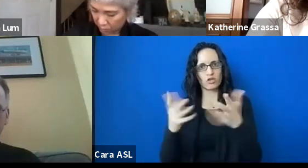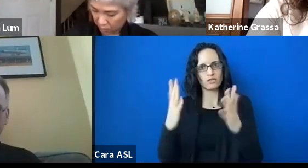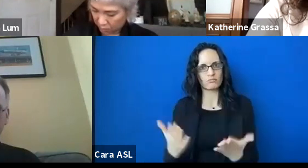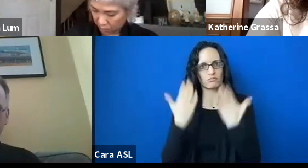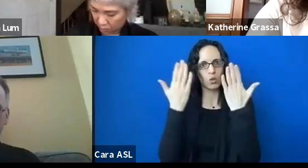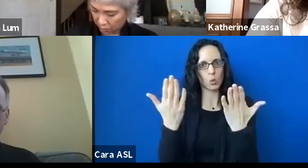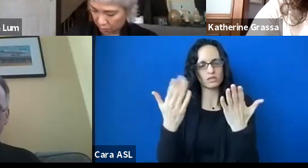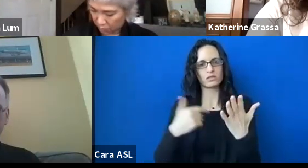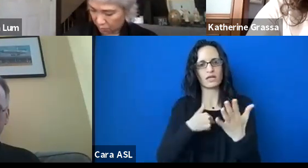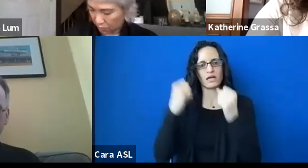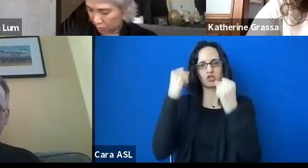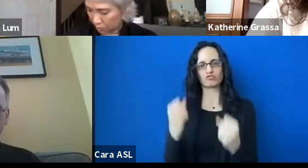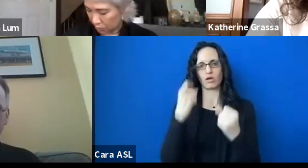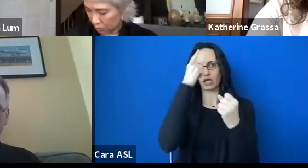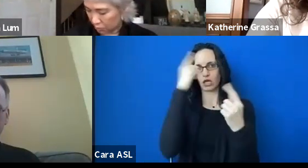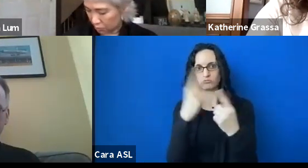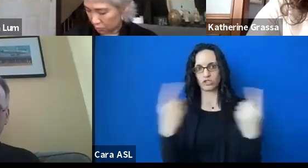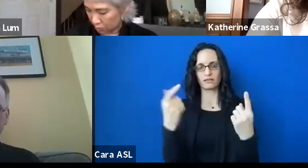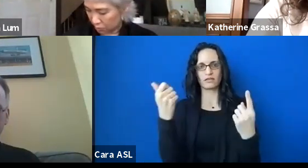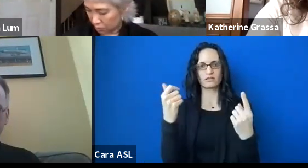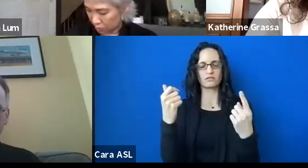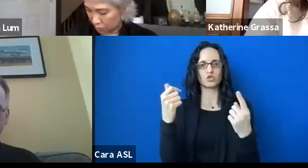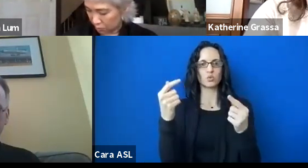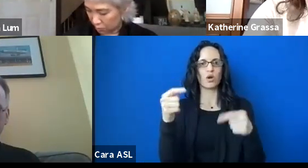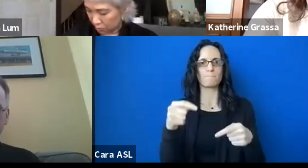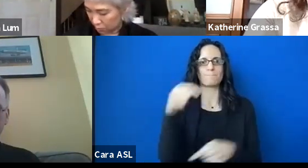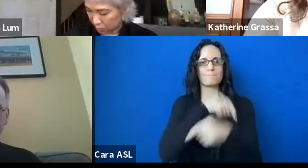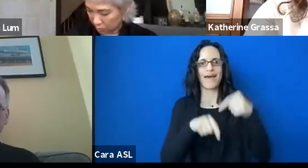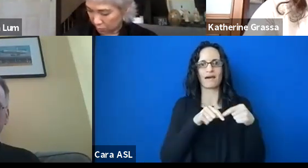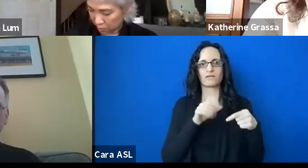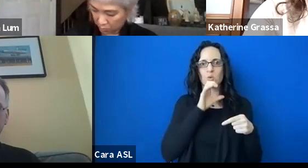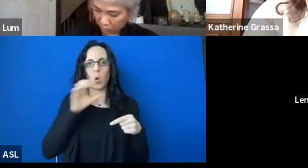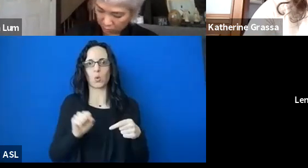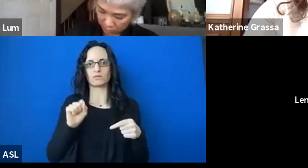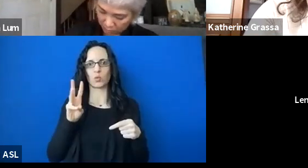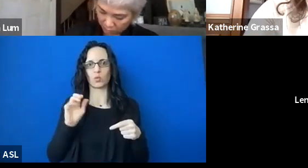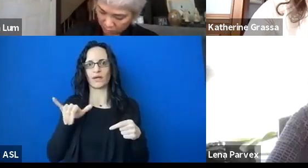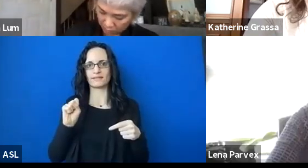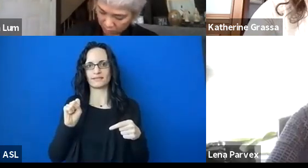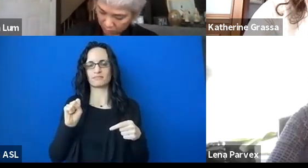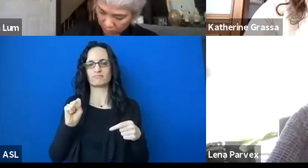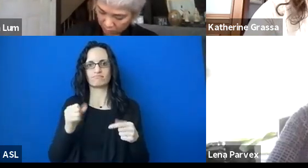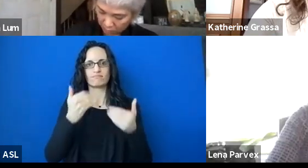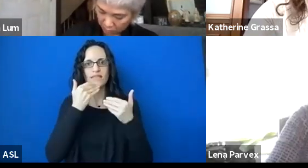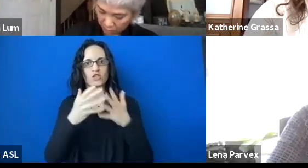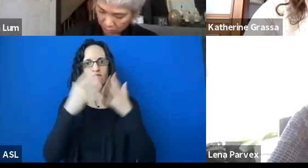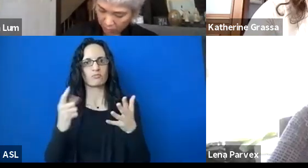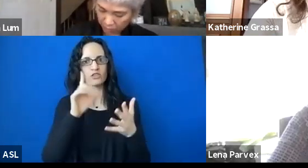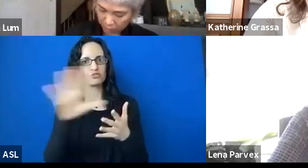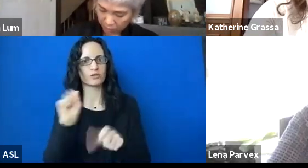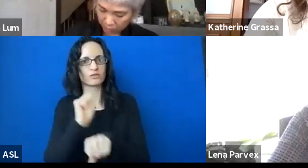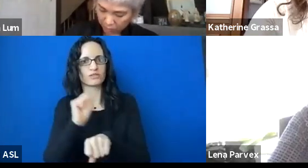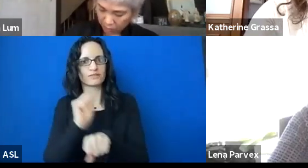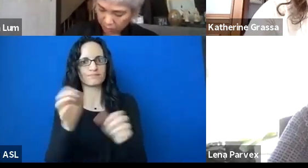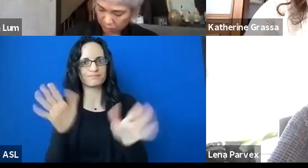strongly object to any attempts to revert to the old way of doing things. So thank you very much for the work that you're doing.